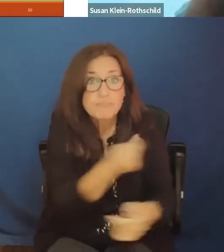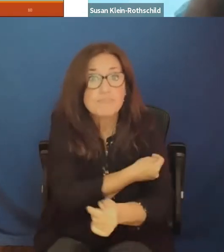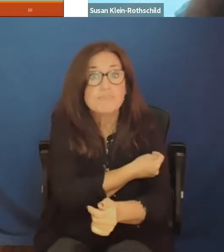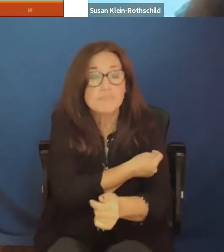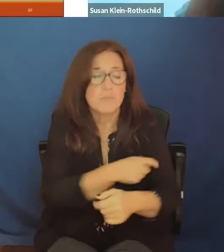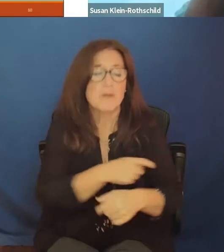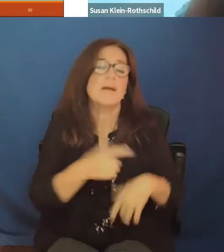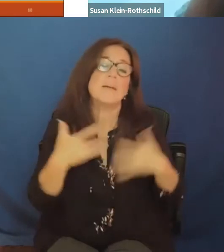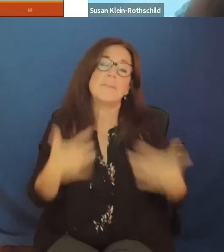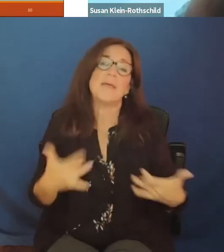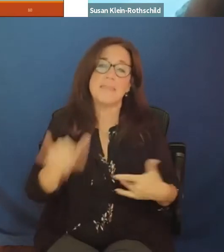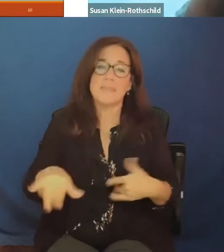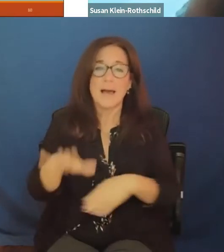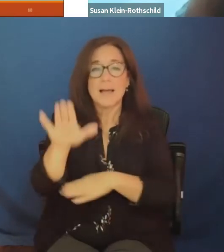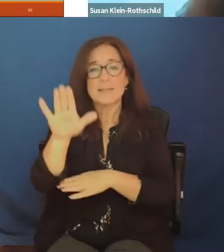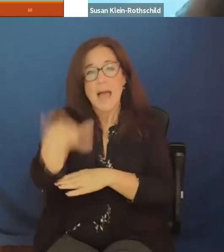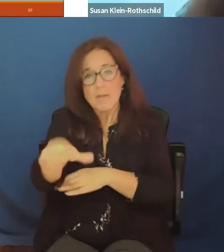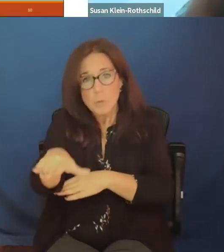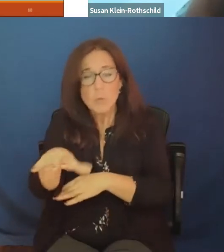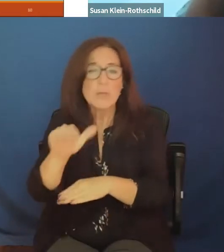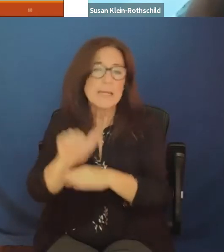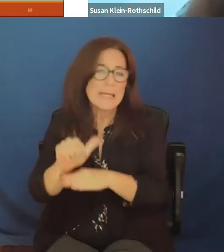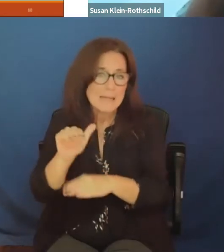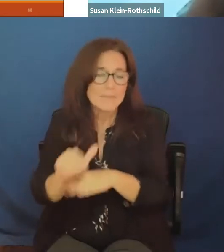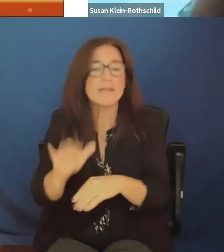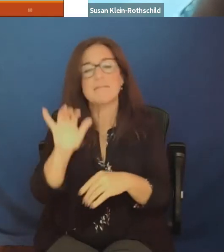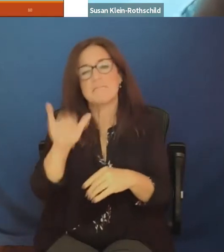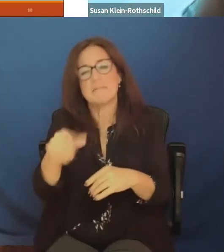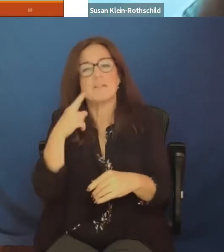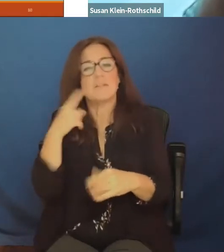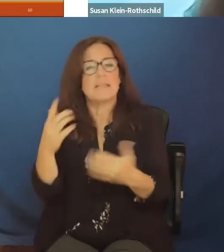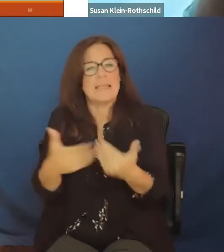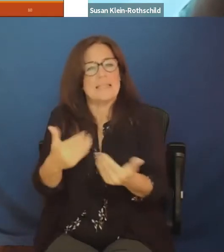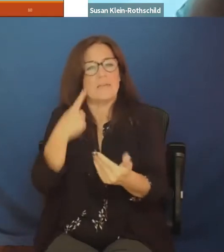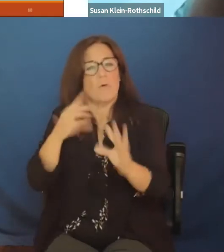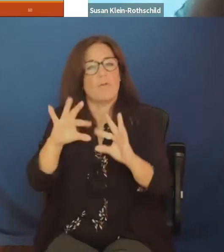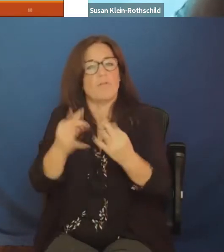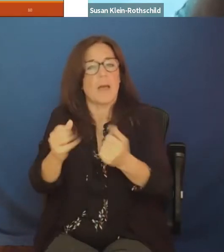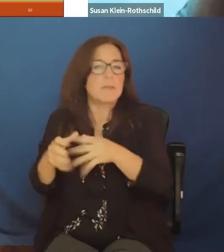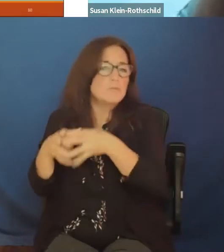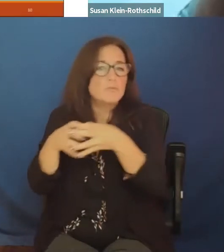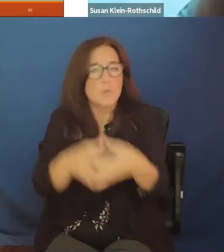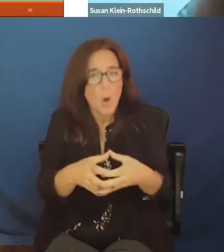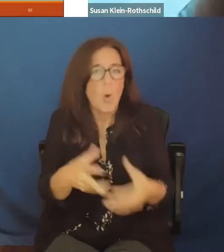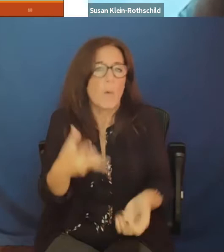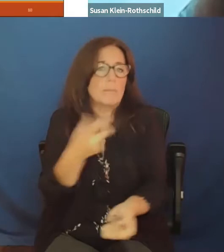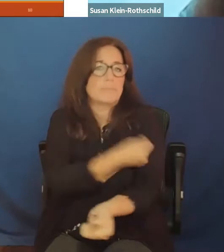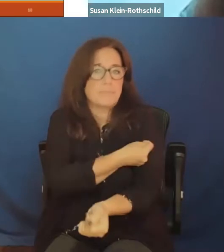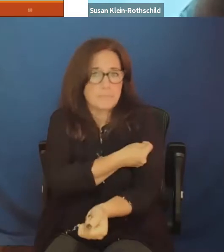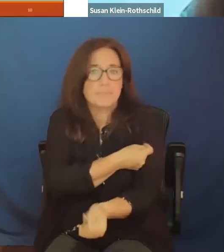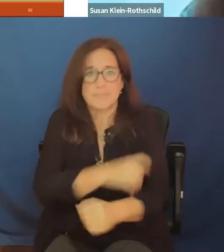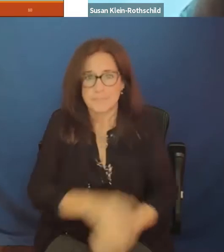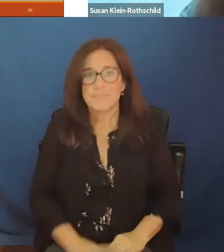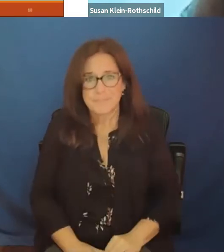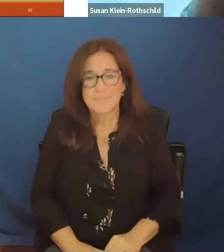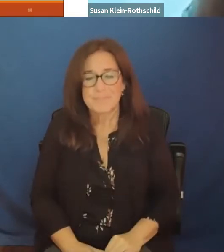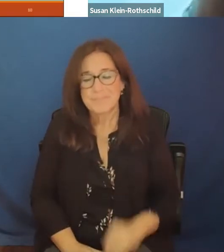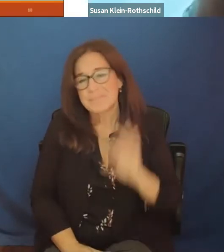afternoon and early evening times to make it easy and convenient for families. Thank you.